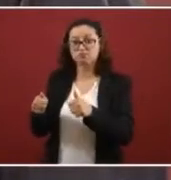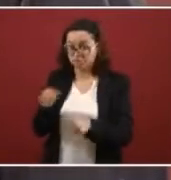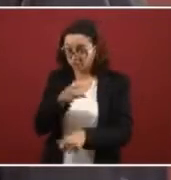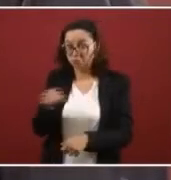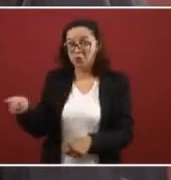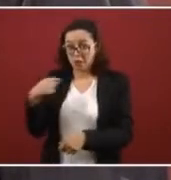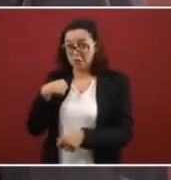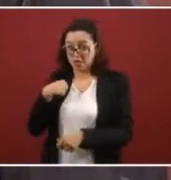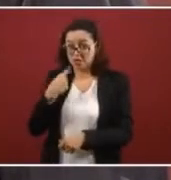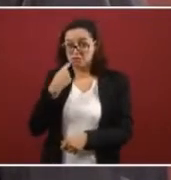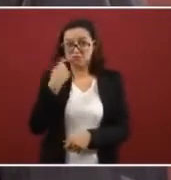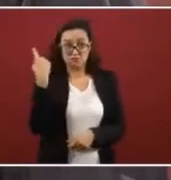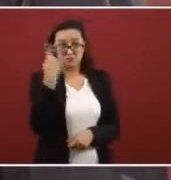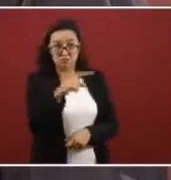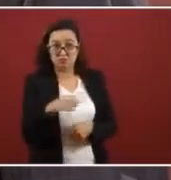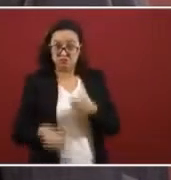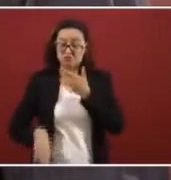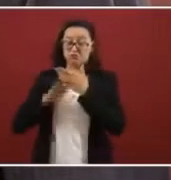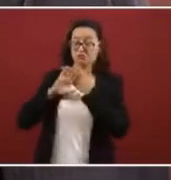And they claim to me,